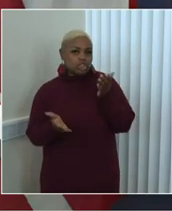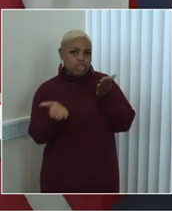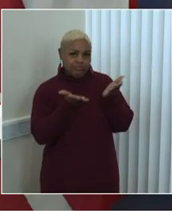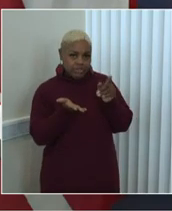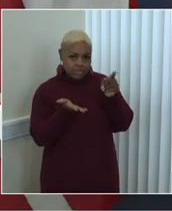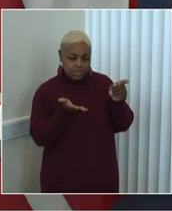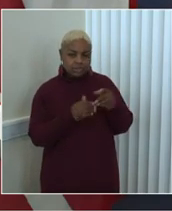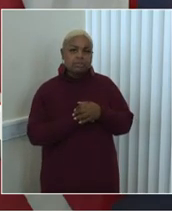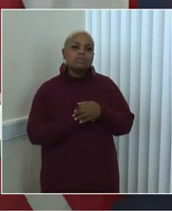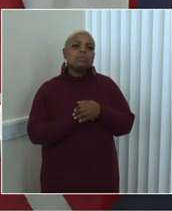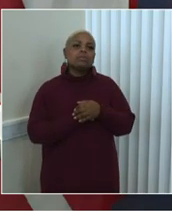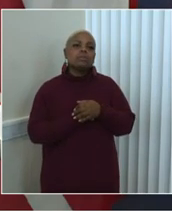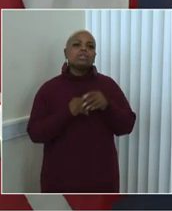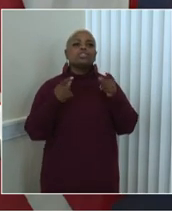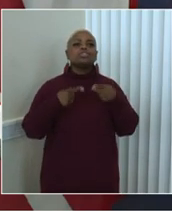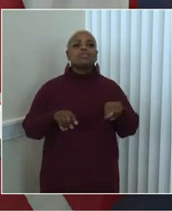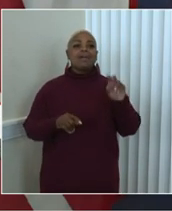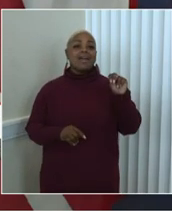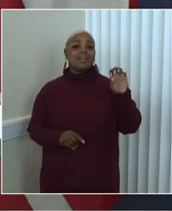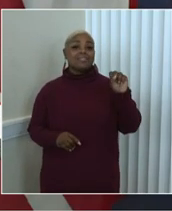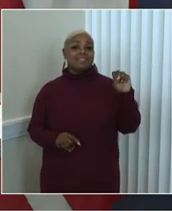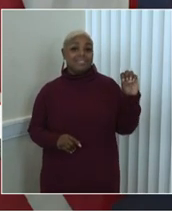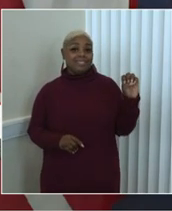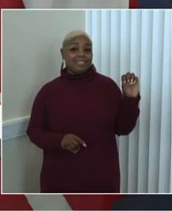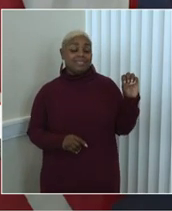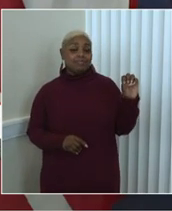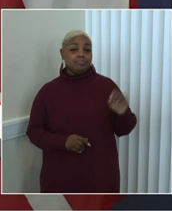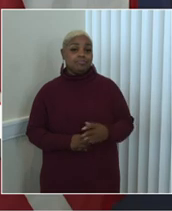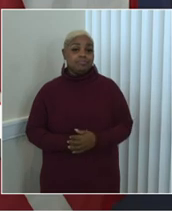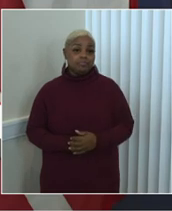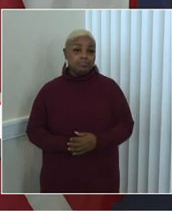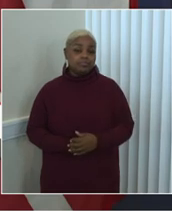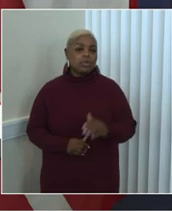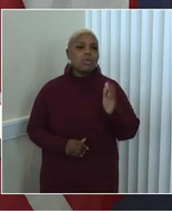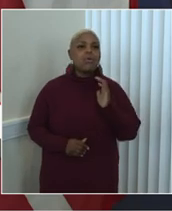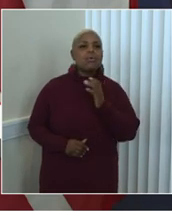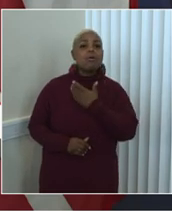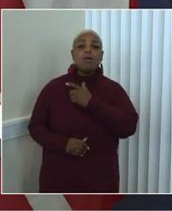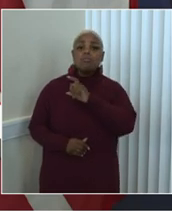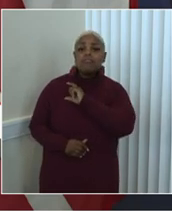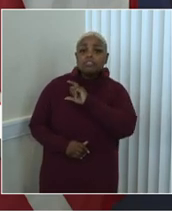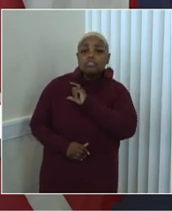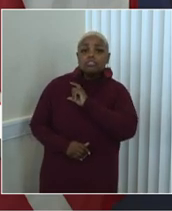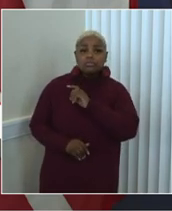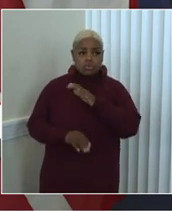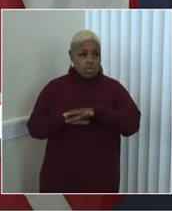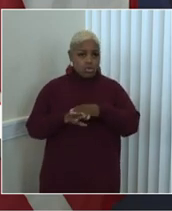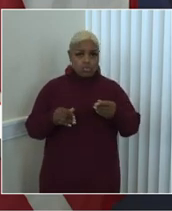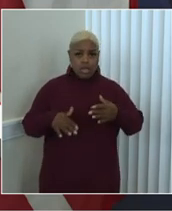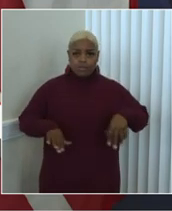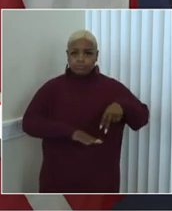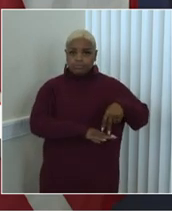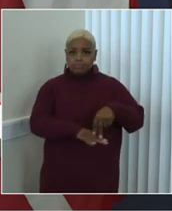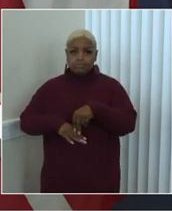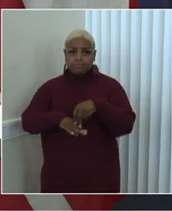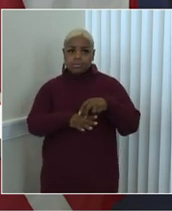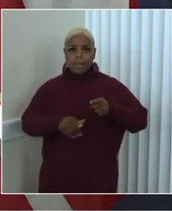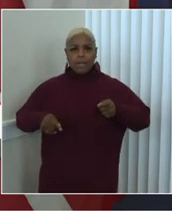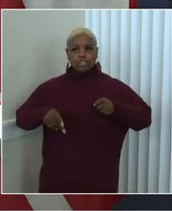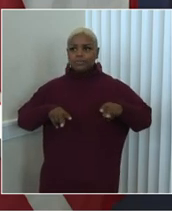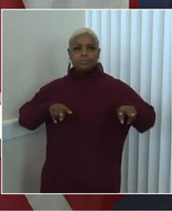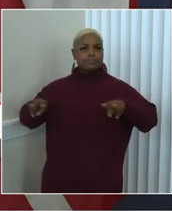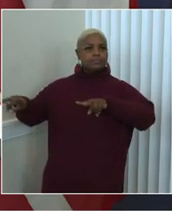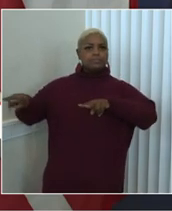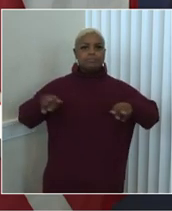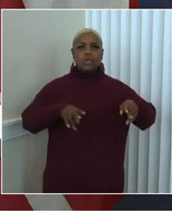event. Our officers are on the ground supporting road closures, managing crowd safety, securing events, and assisting with